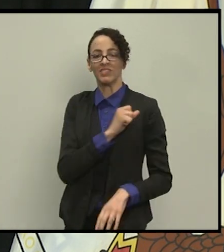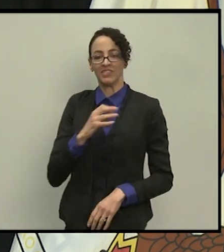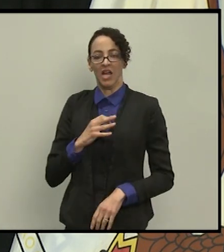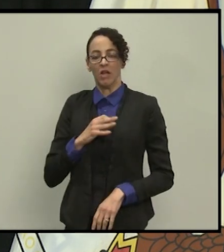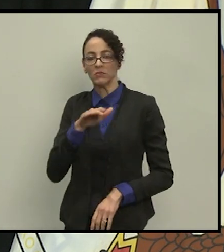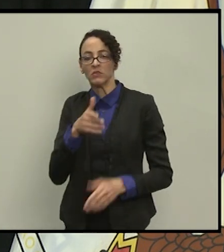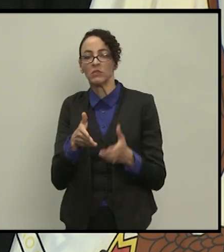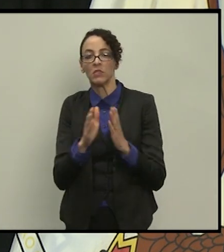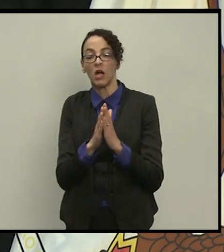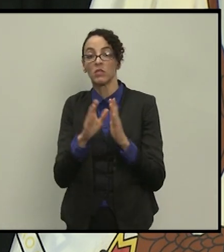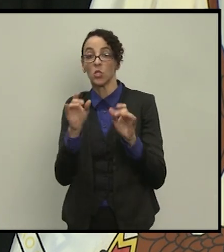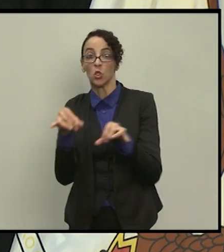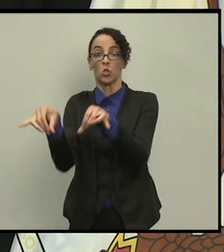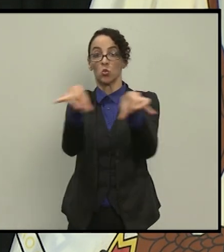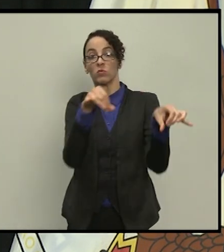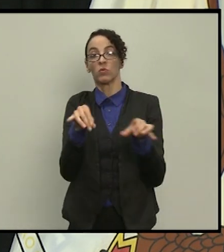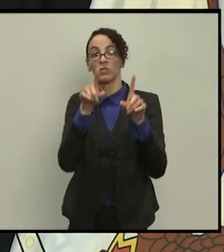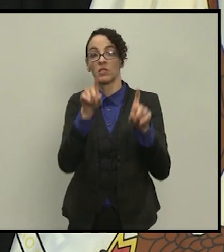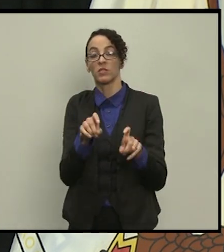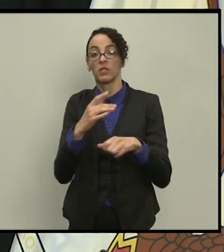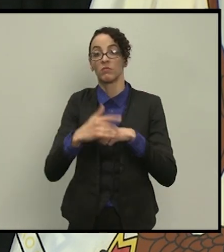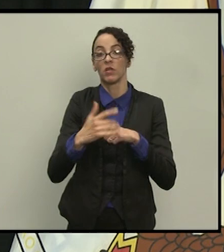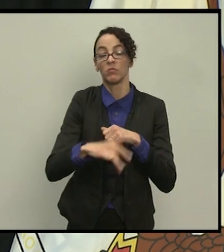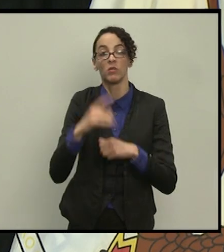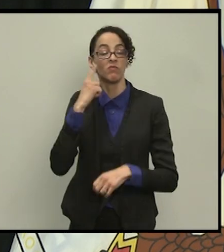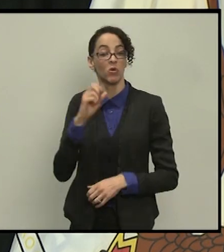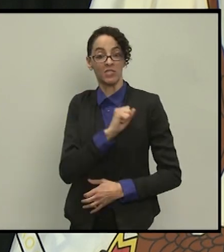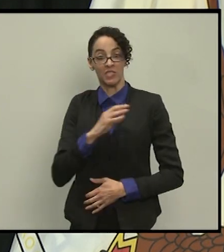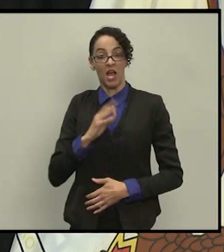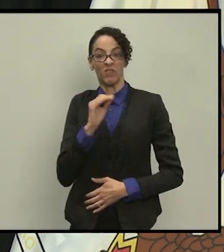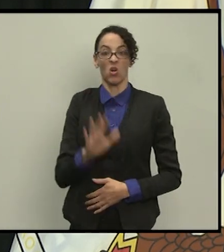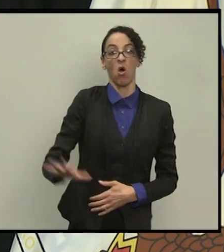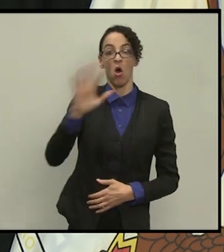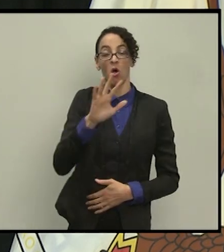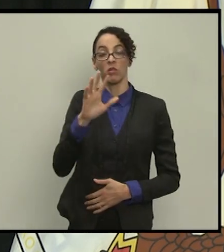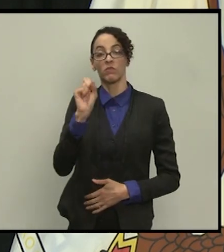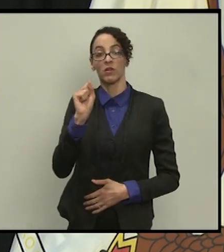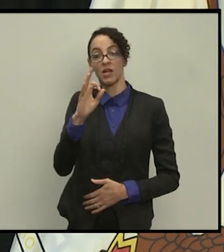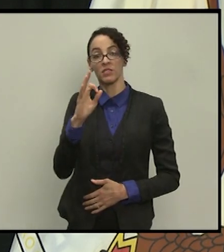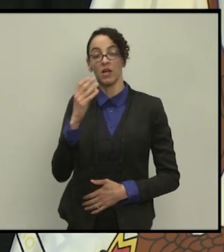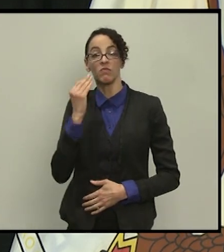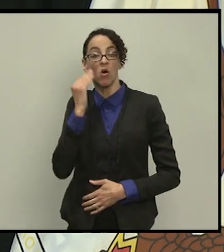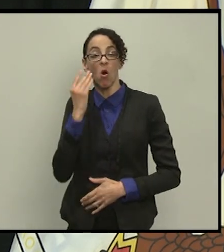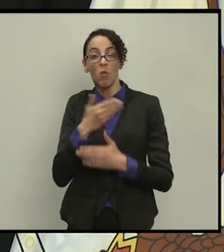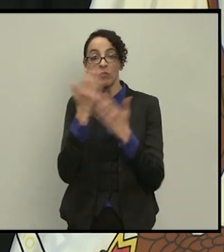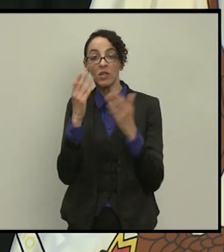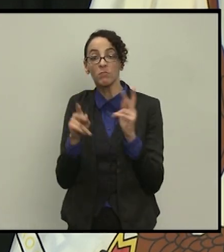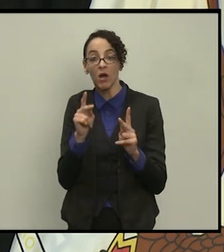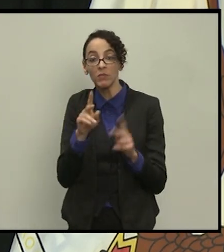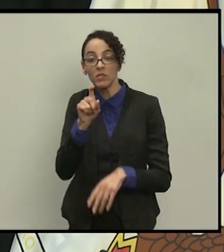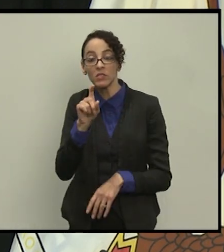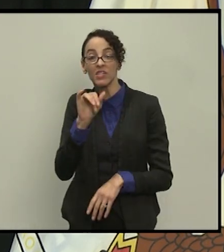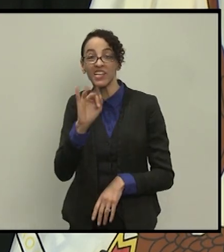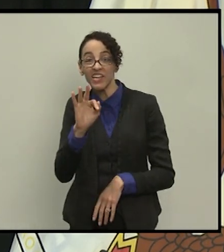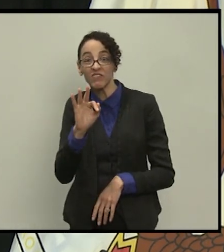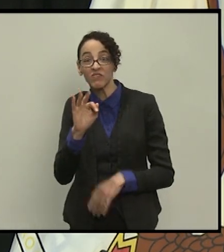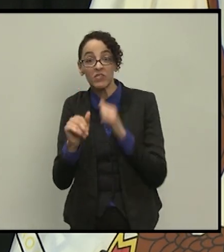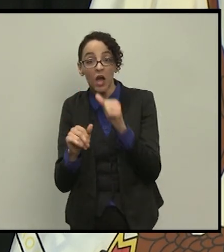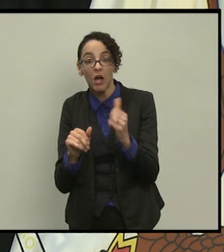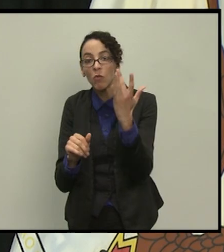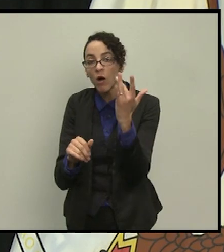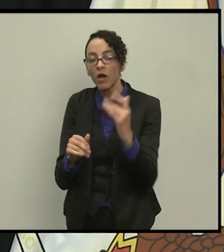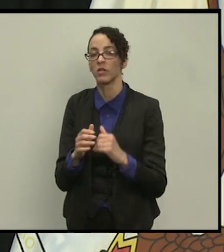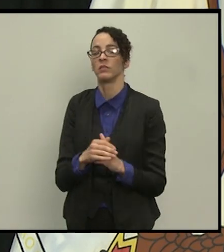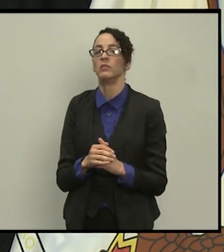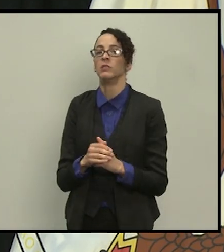city's homeless community and staff? If not, why? So as I've talked about